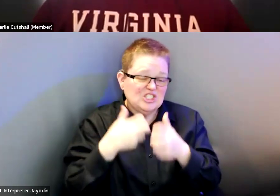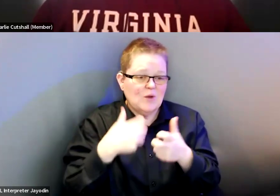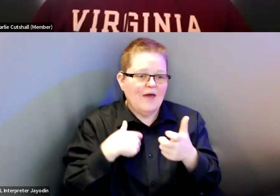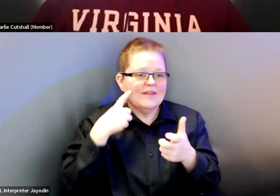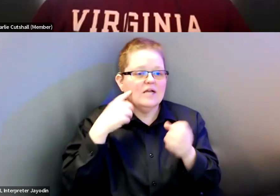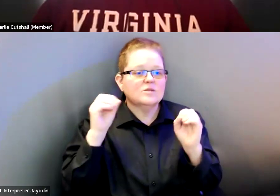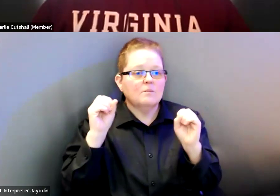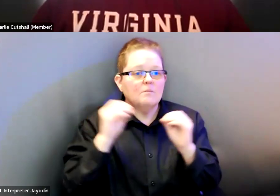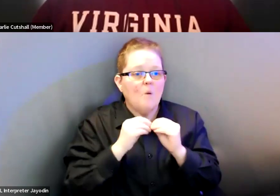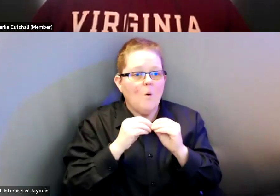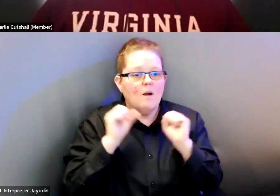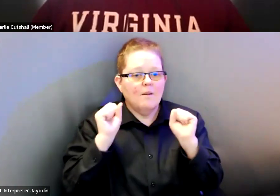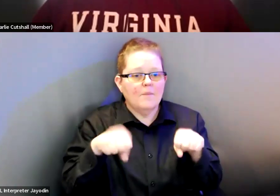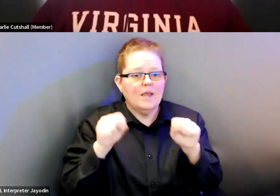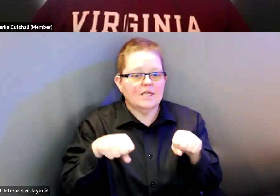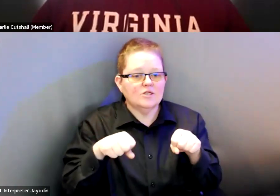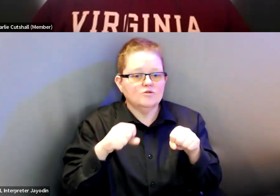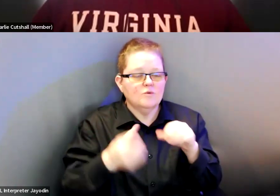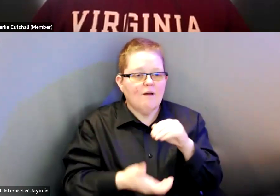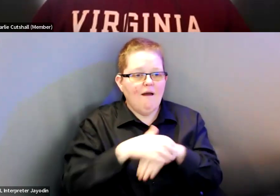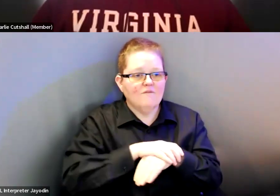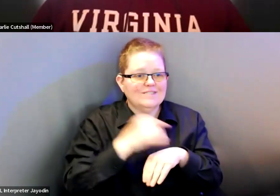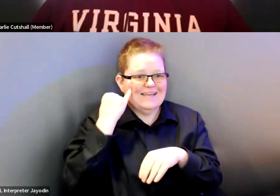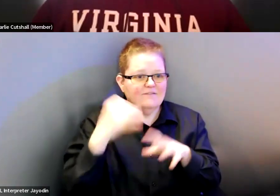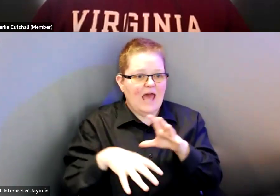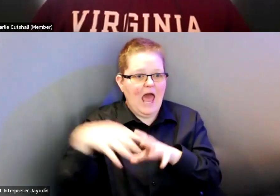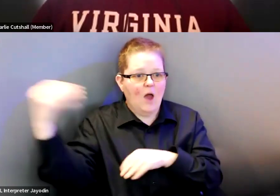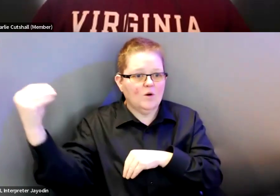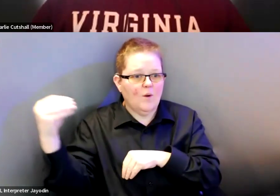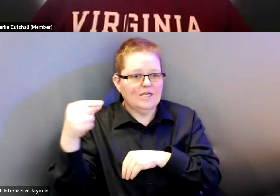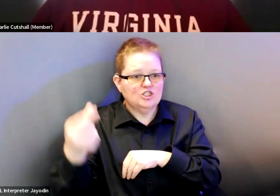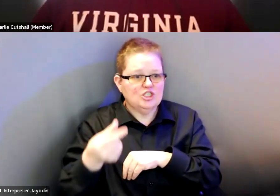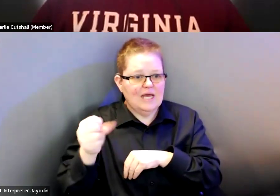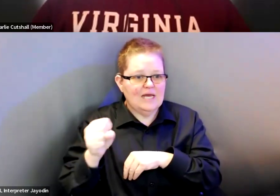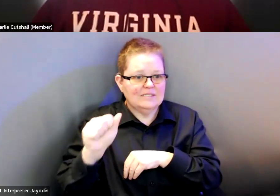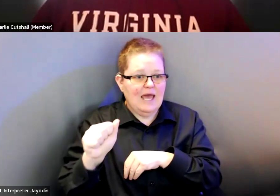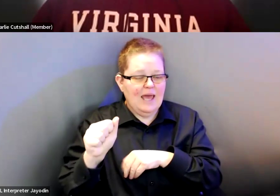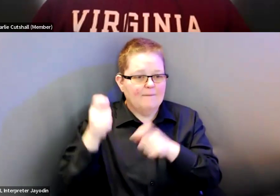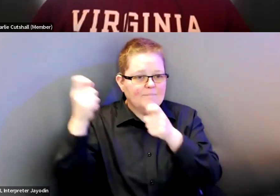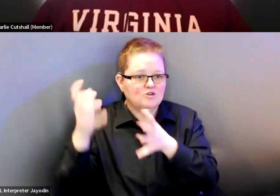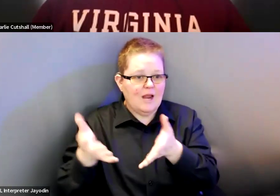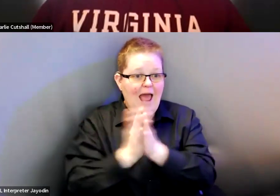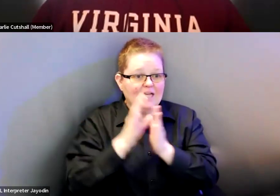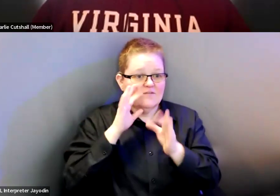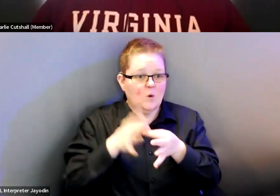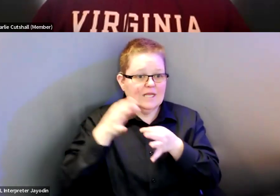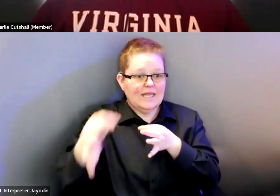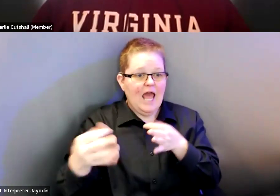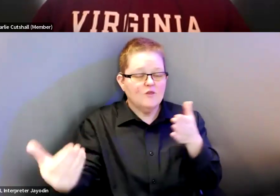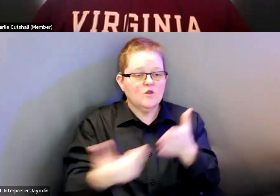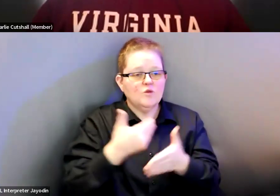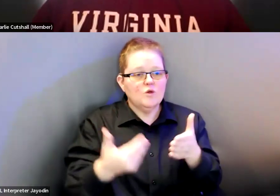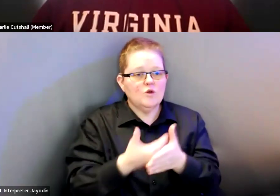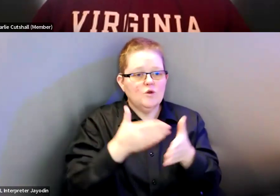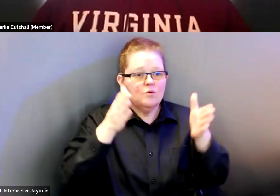that's provided if the outgoing GSA administrator asks for the delay, then the new administrator is going to be loath to take the